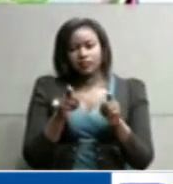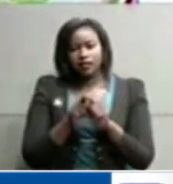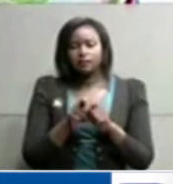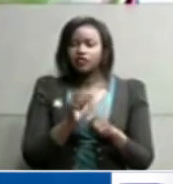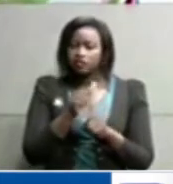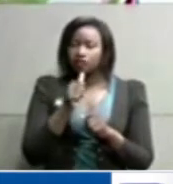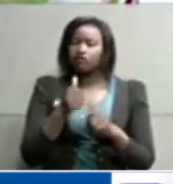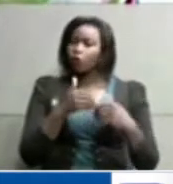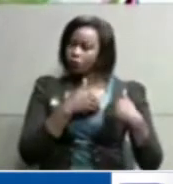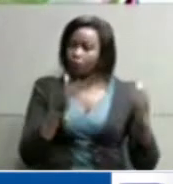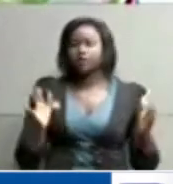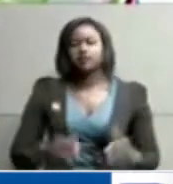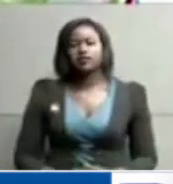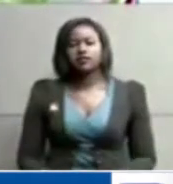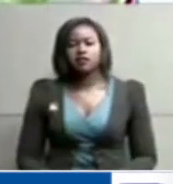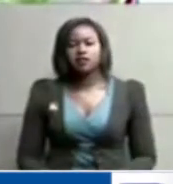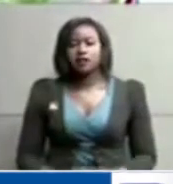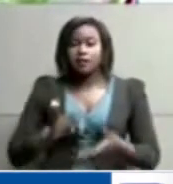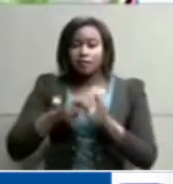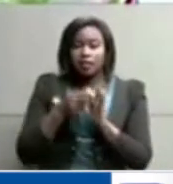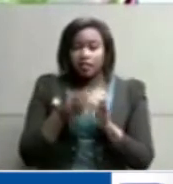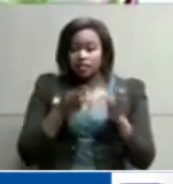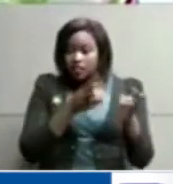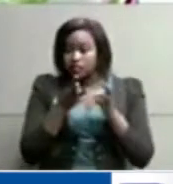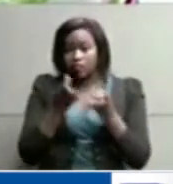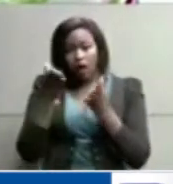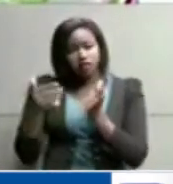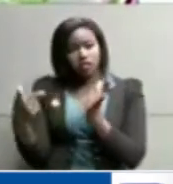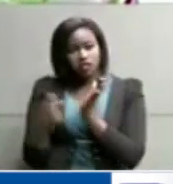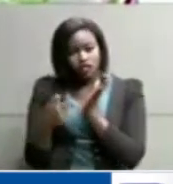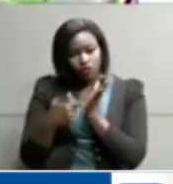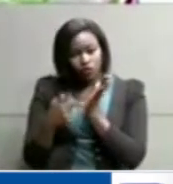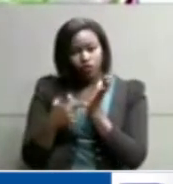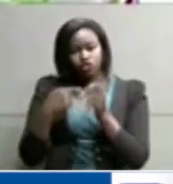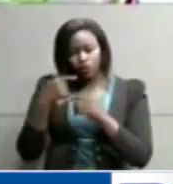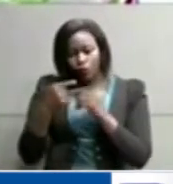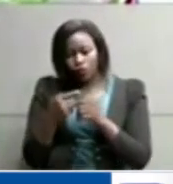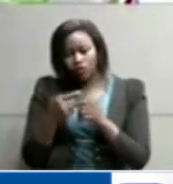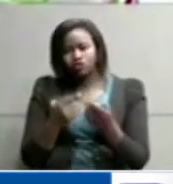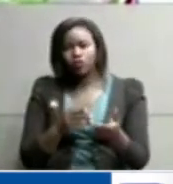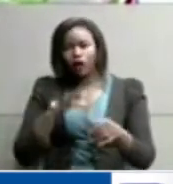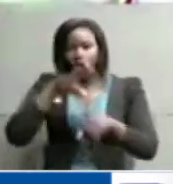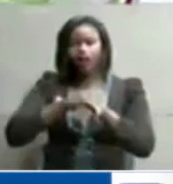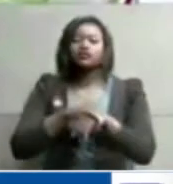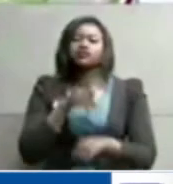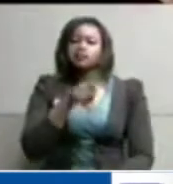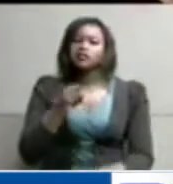he he was detected by your system. I must congratulate you people.